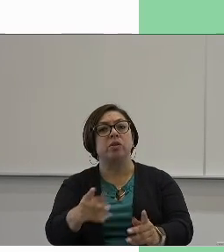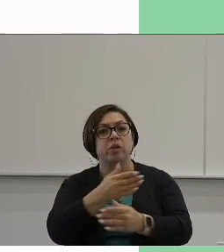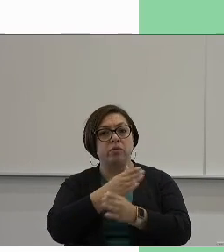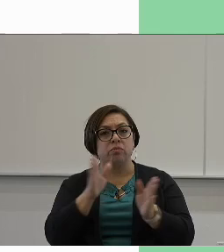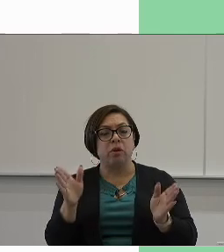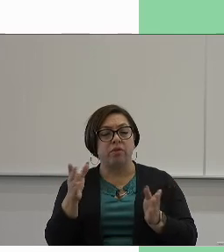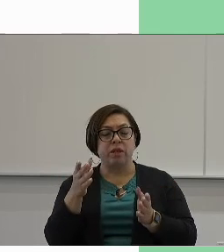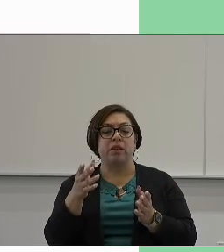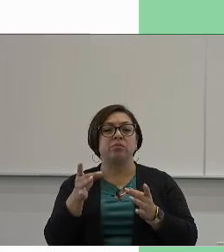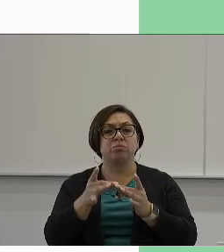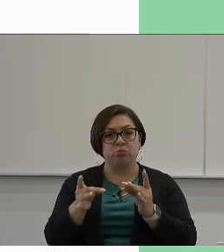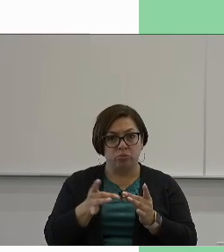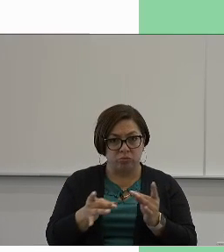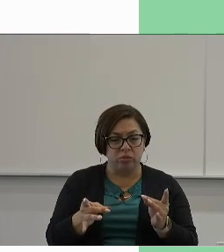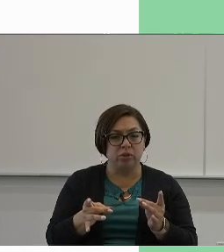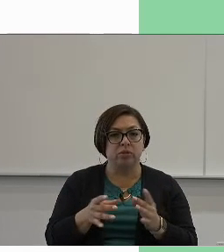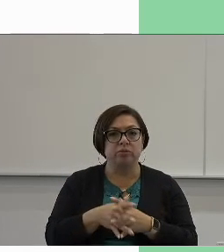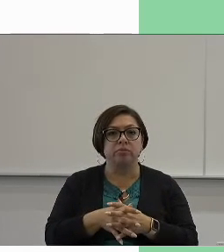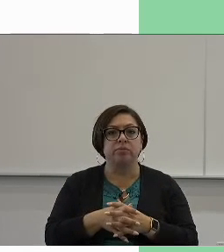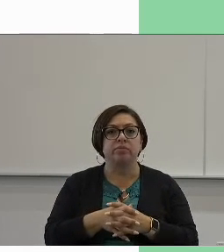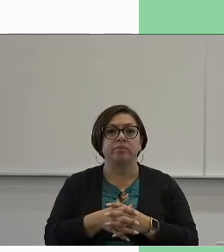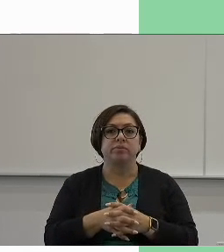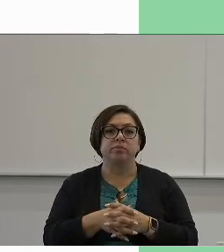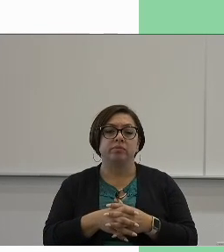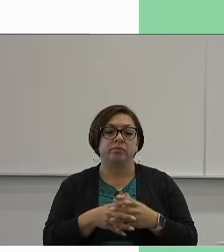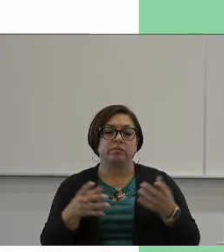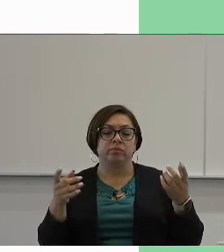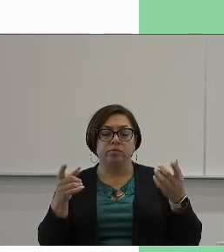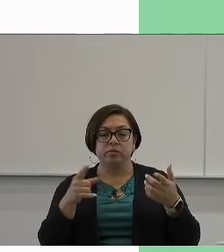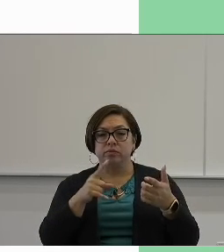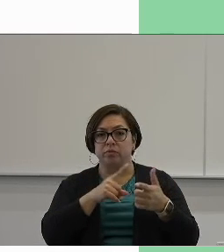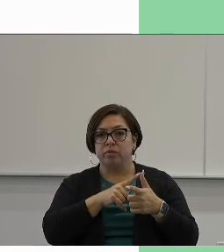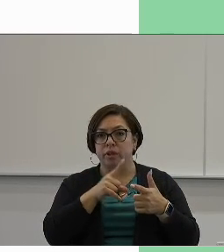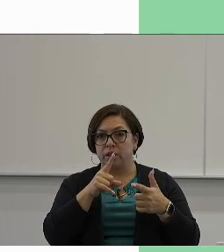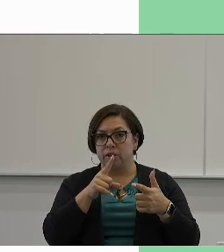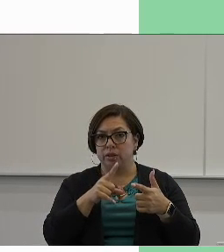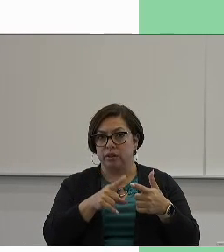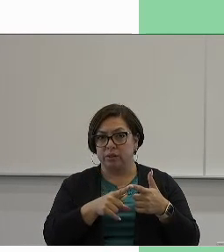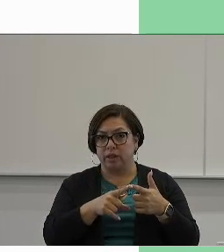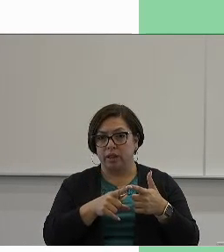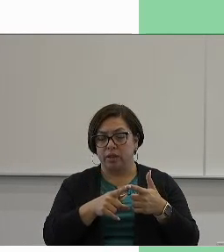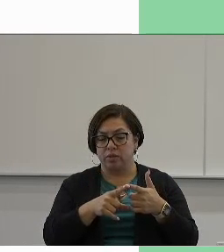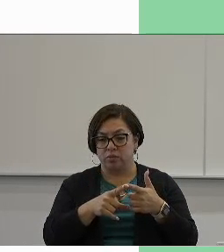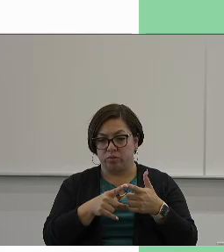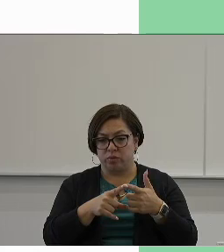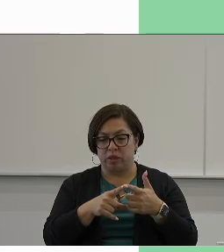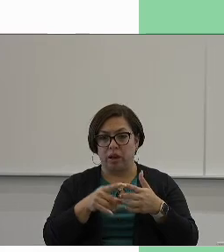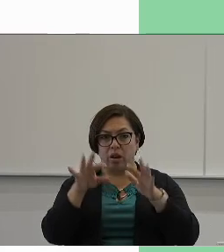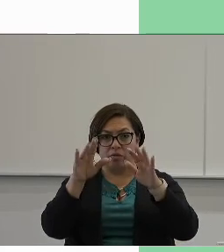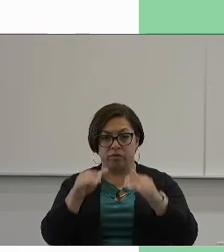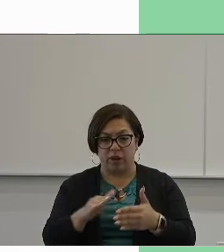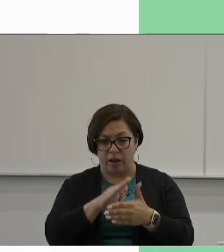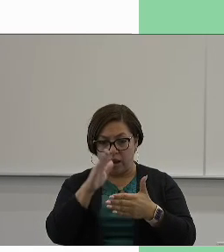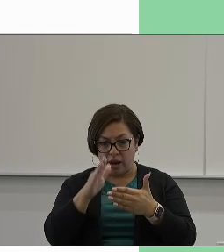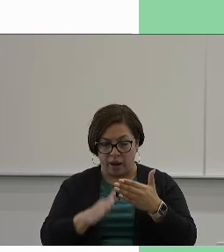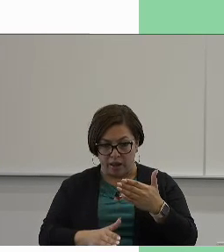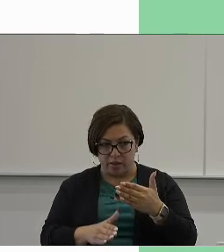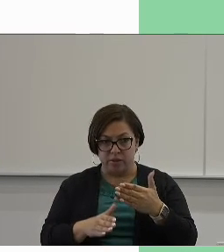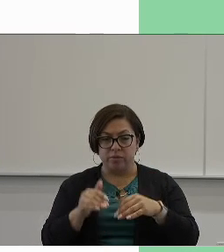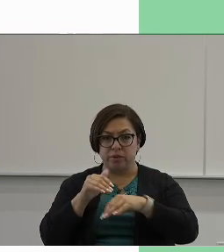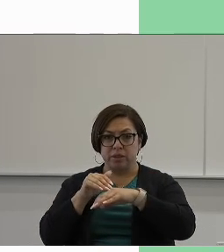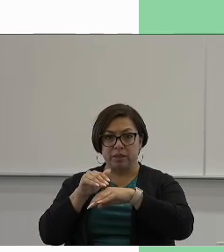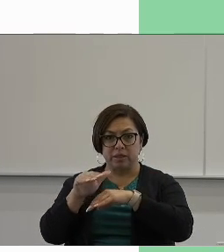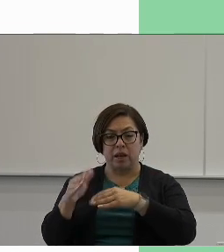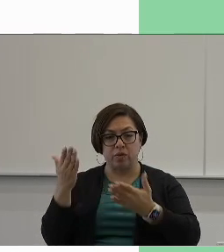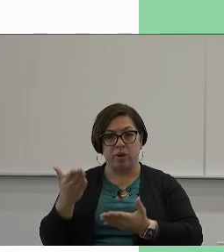that meeting as well. After that, the committee will be working on finalizing its recommendation, which it will tender to the board on or